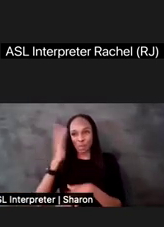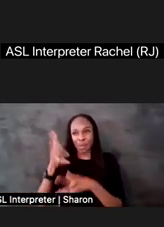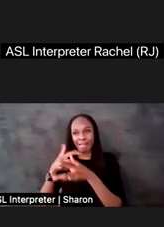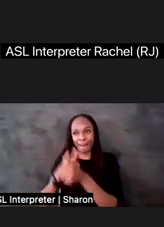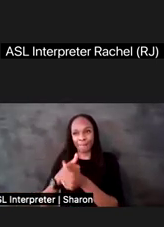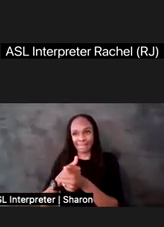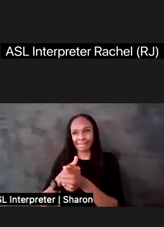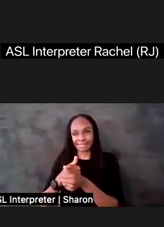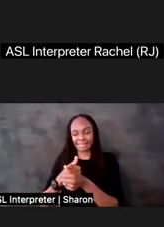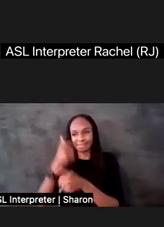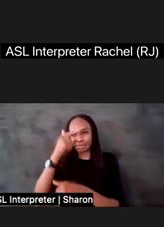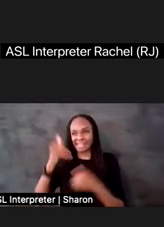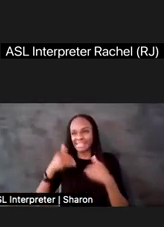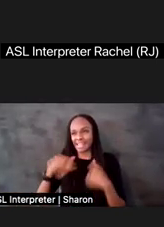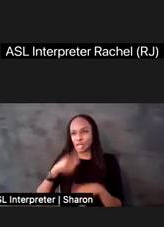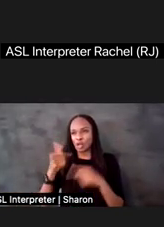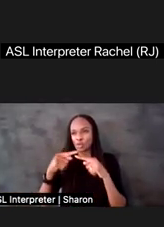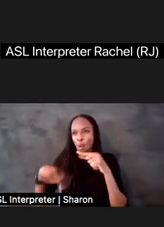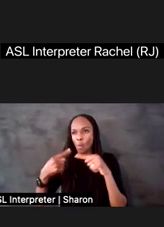of review of the language translation.